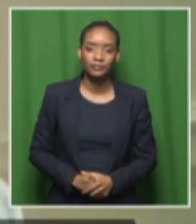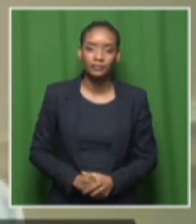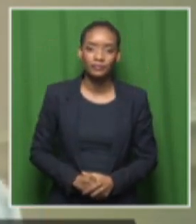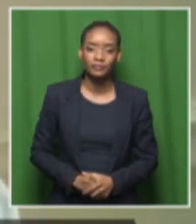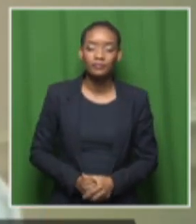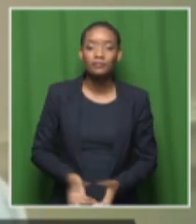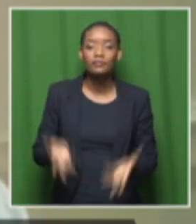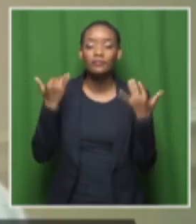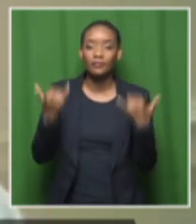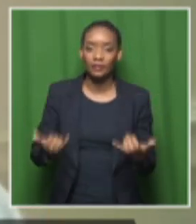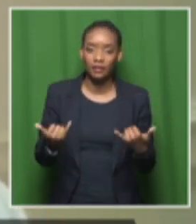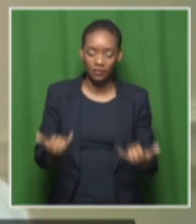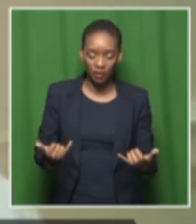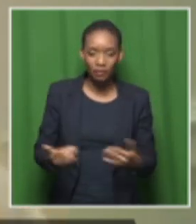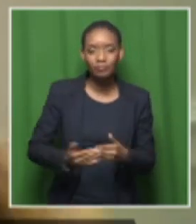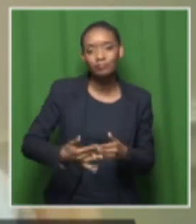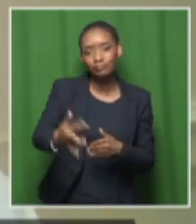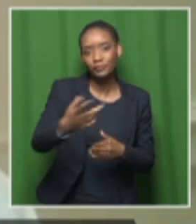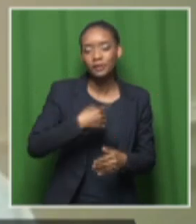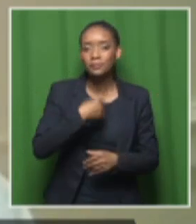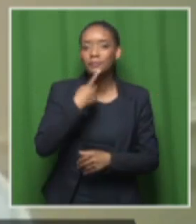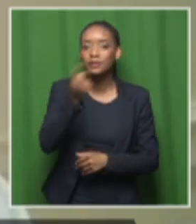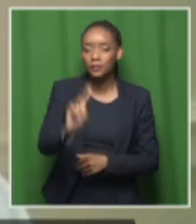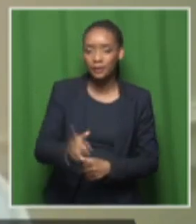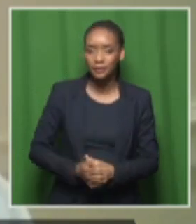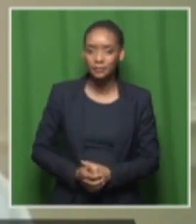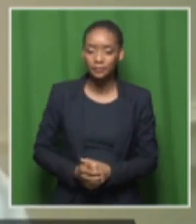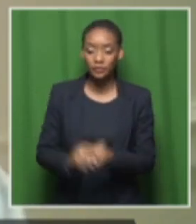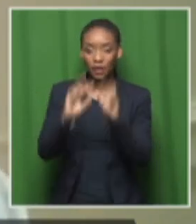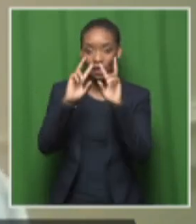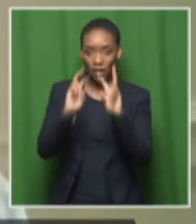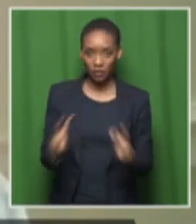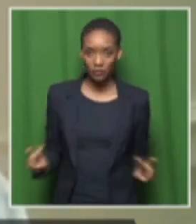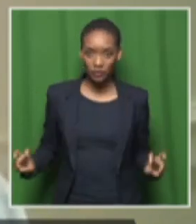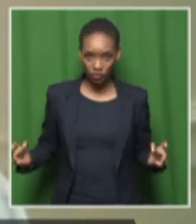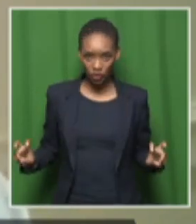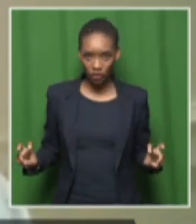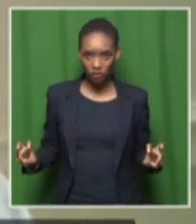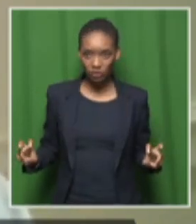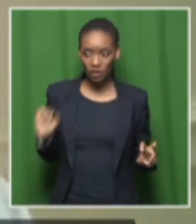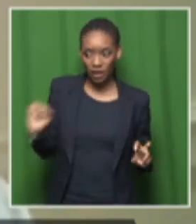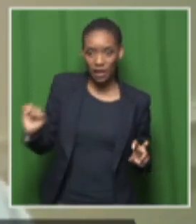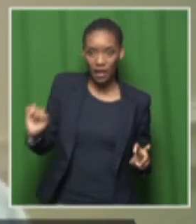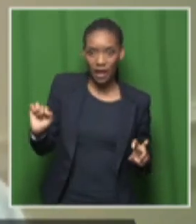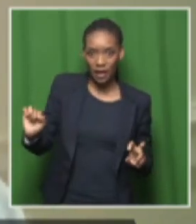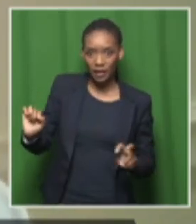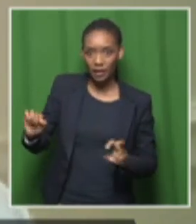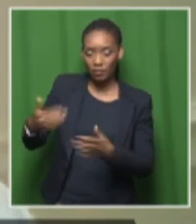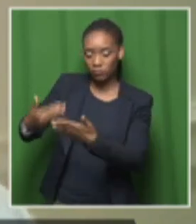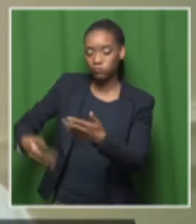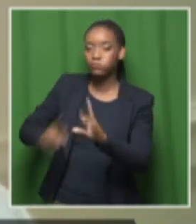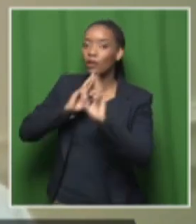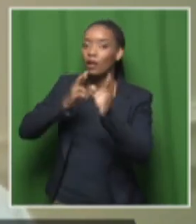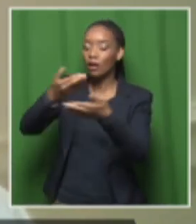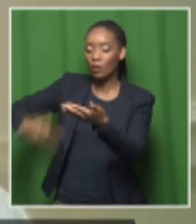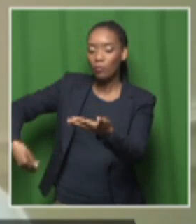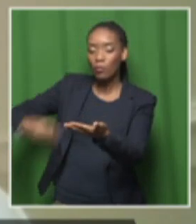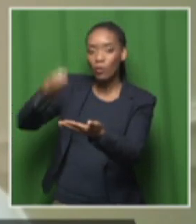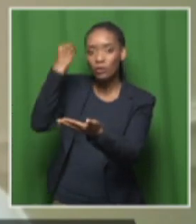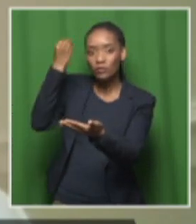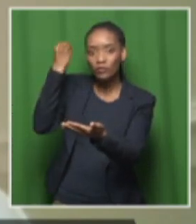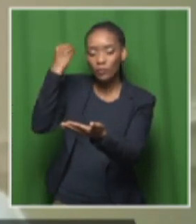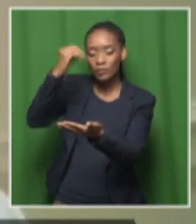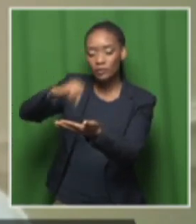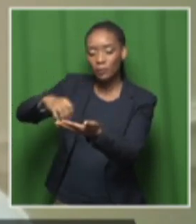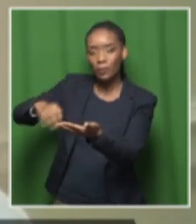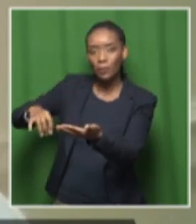I do go forward and say the investigation, the contents thereof, and I had in the intro that there are names